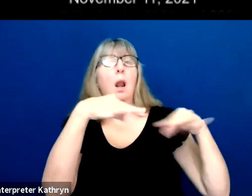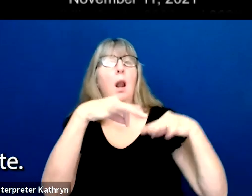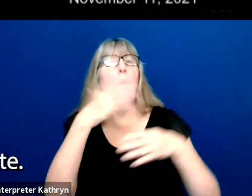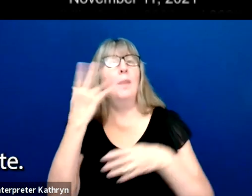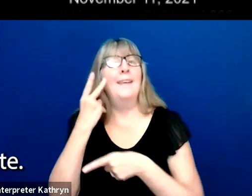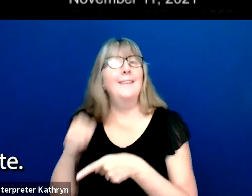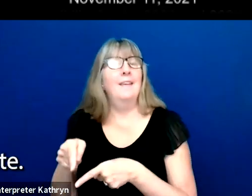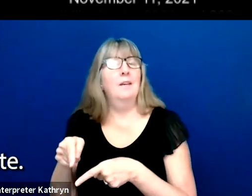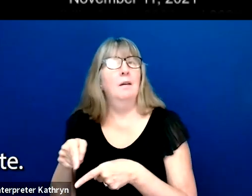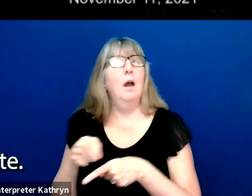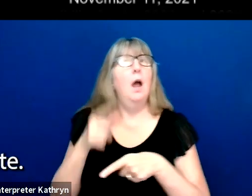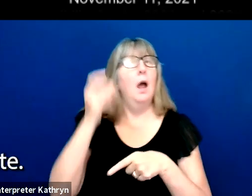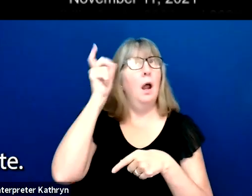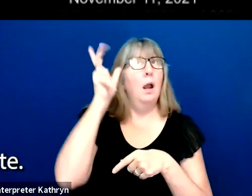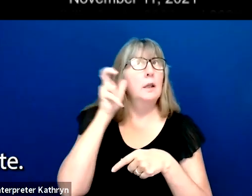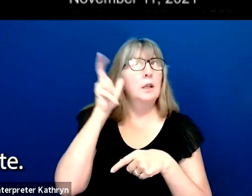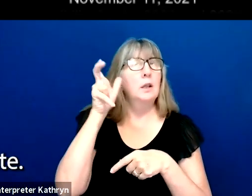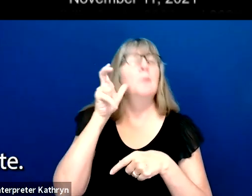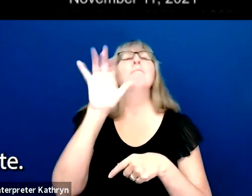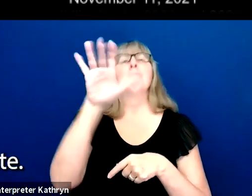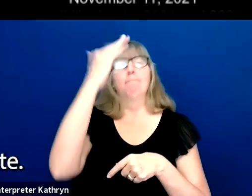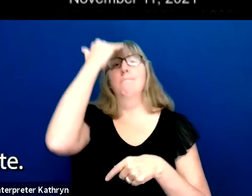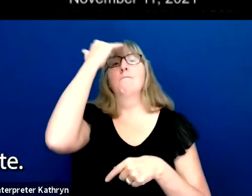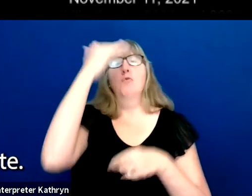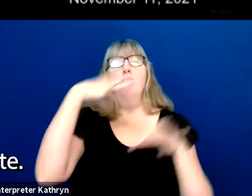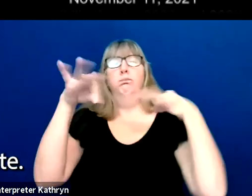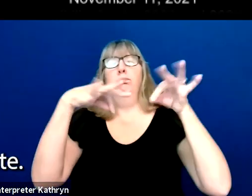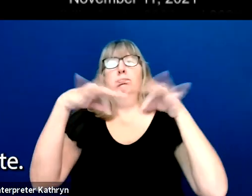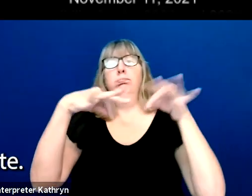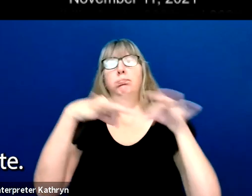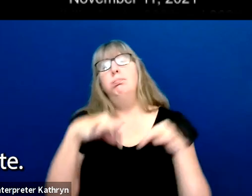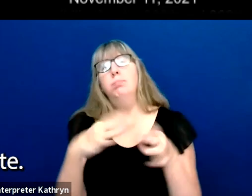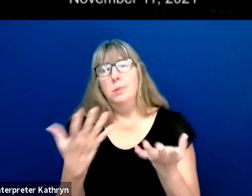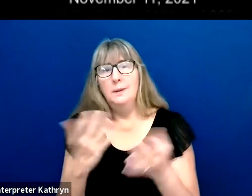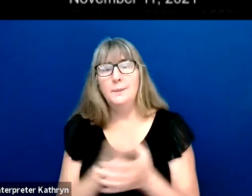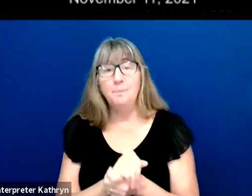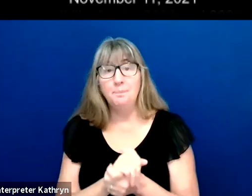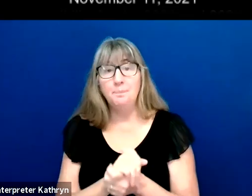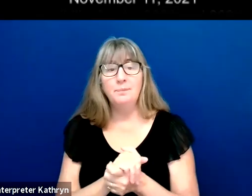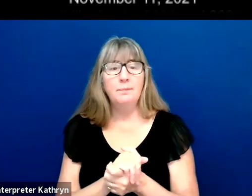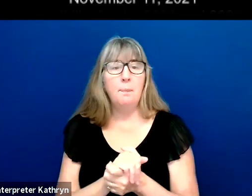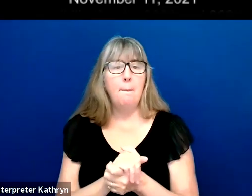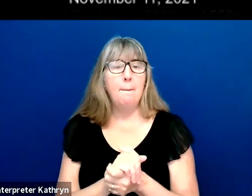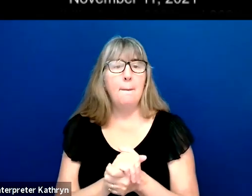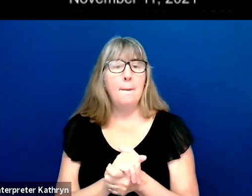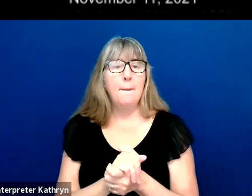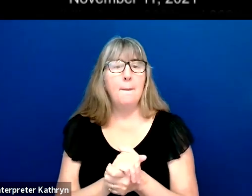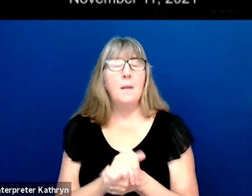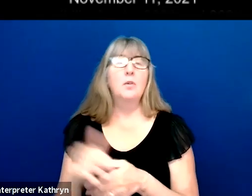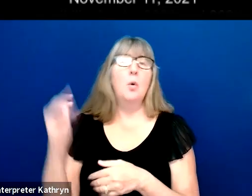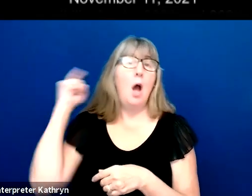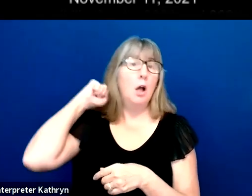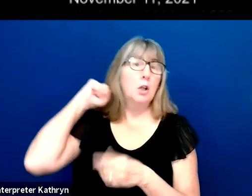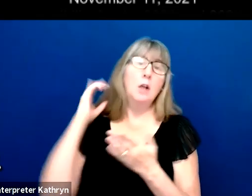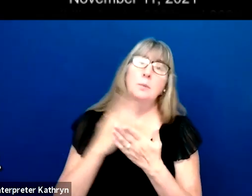microscope, and that would allow them to apply the skills that they need to demonstrate. So unconscious bias